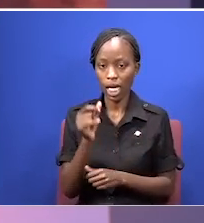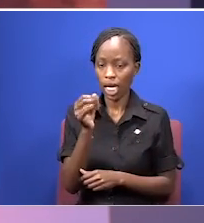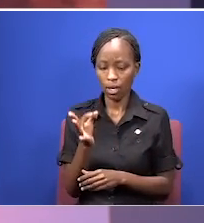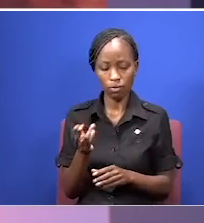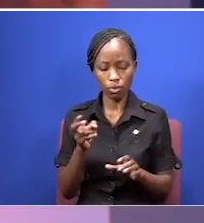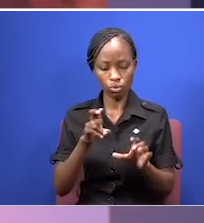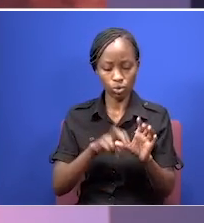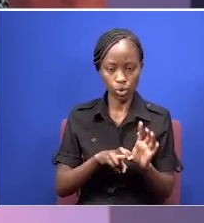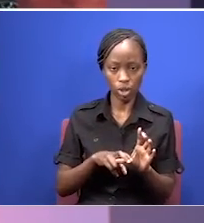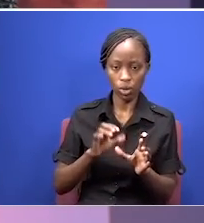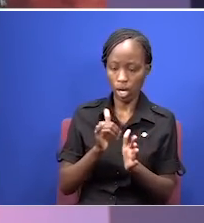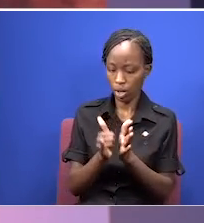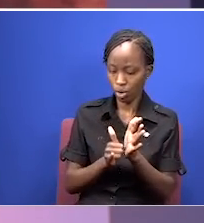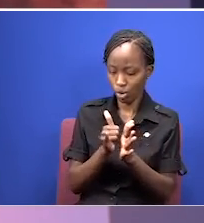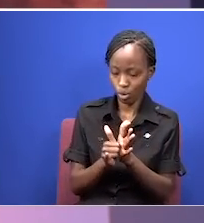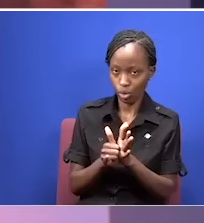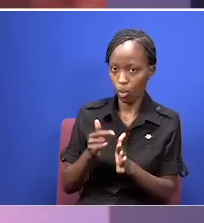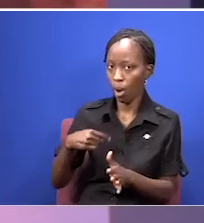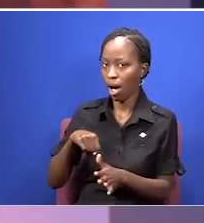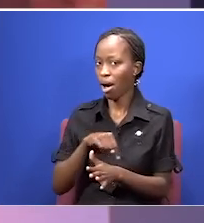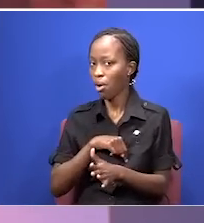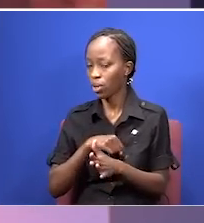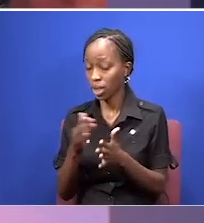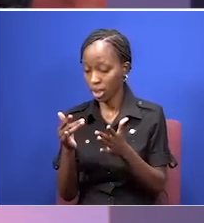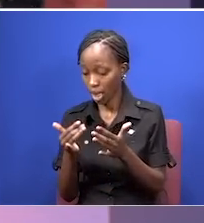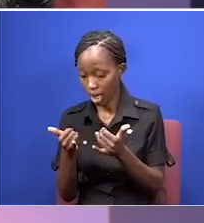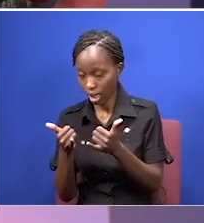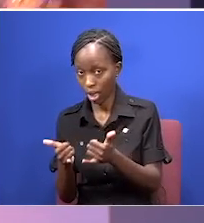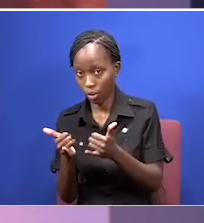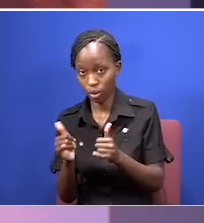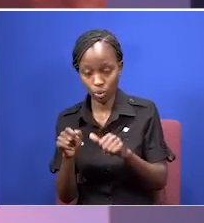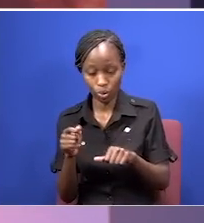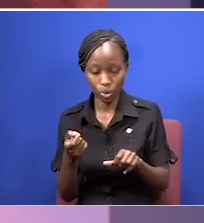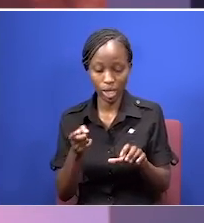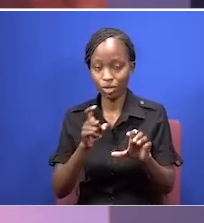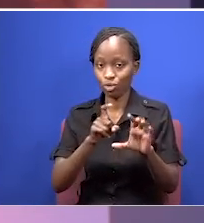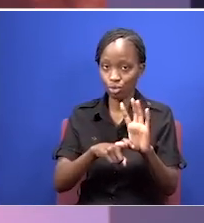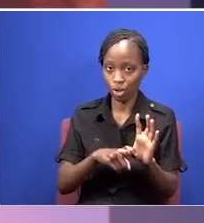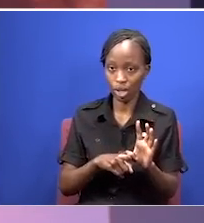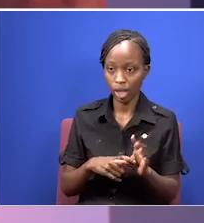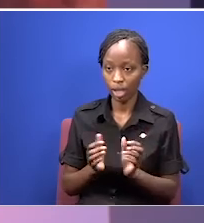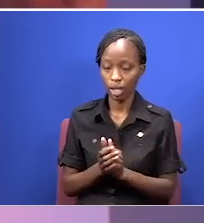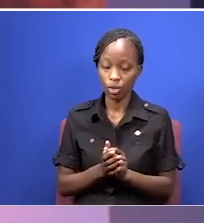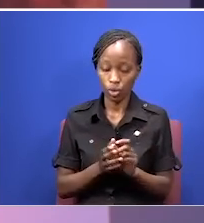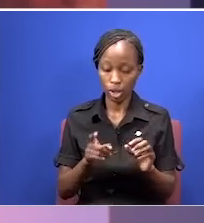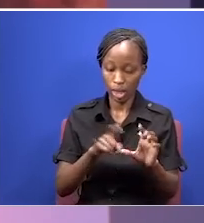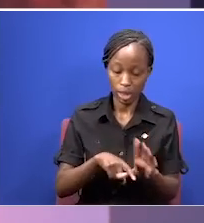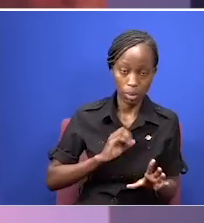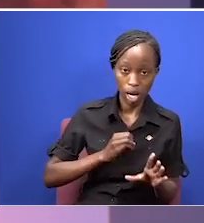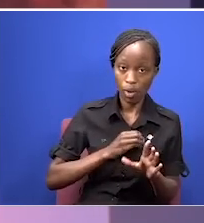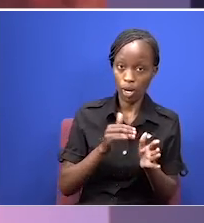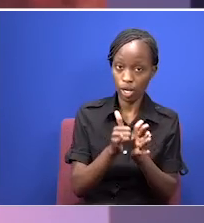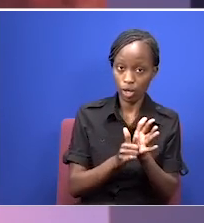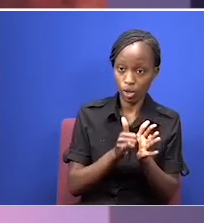subscribed to our youtube channels this is the time and this is the moment please go ahead subscribe to our youtube